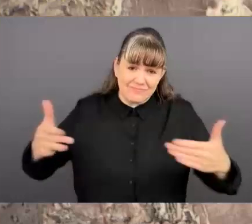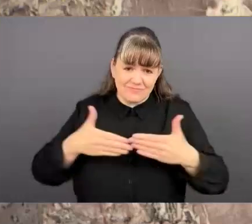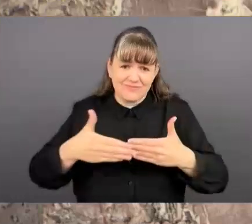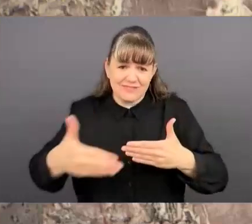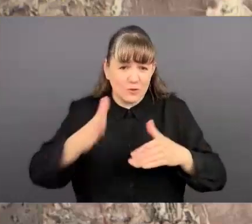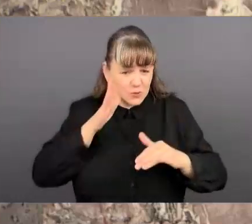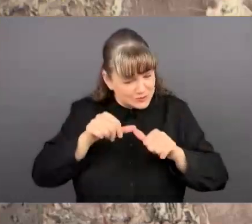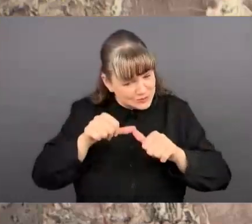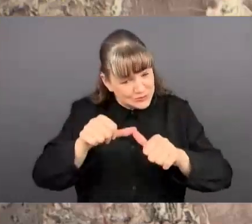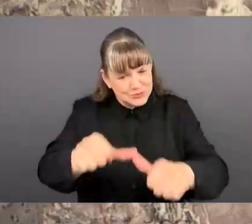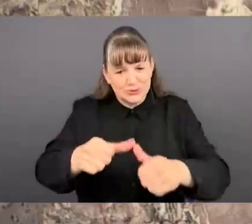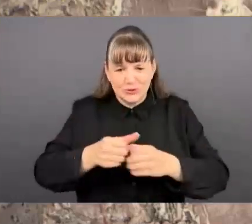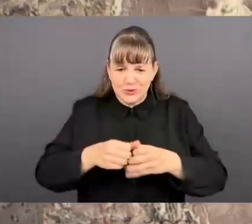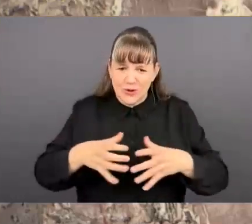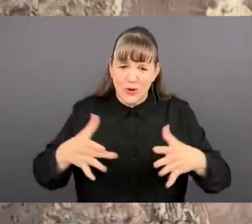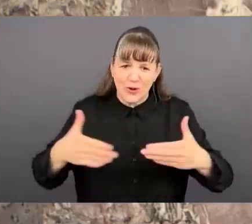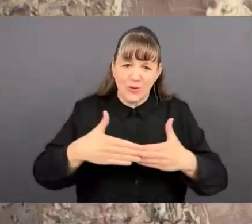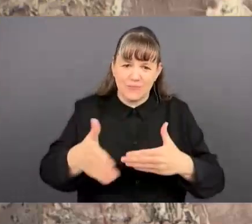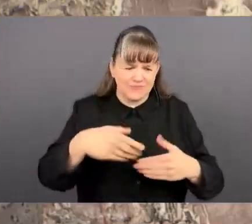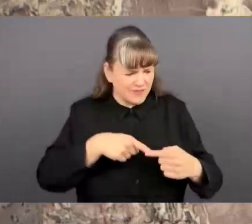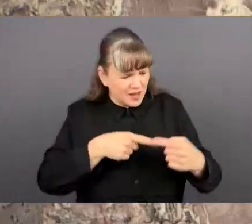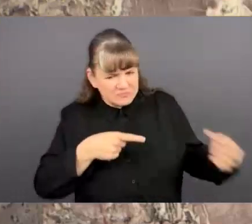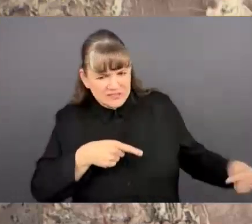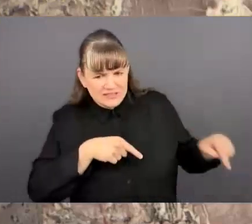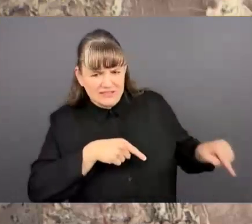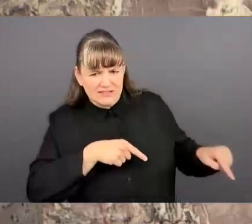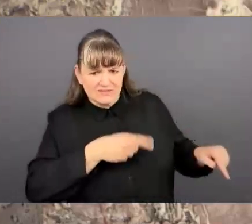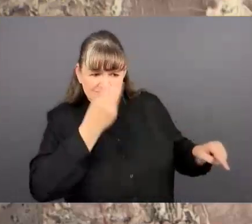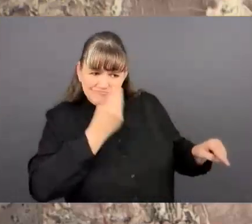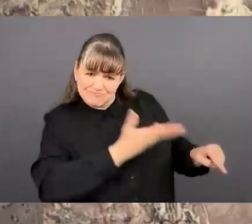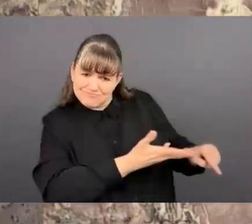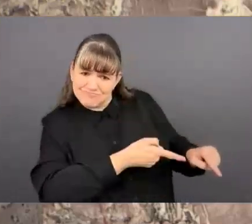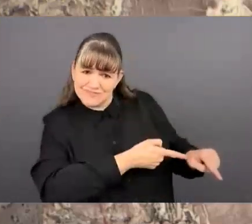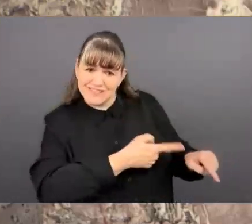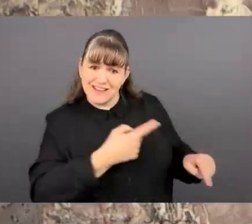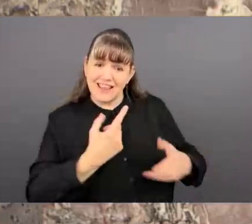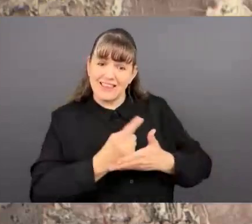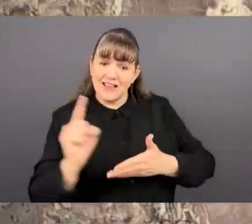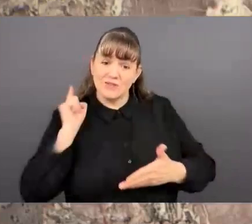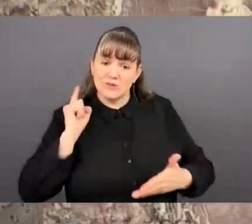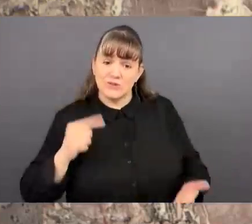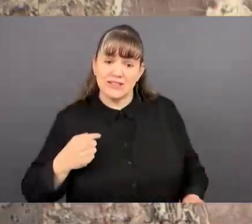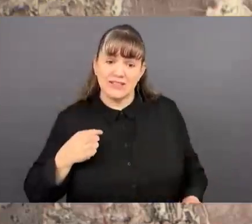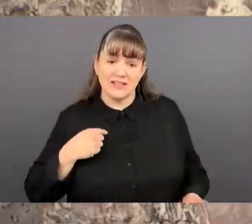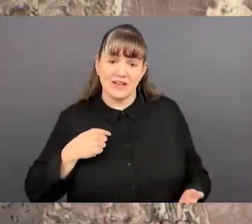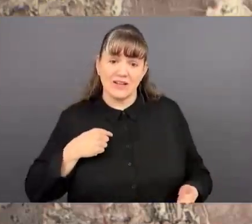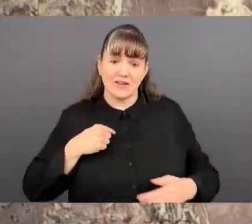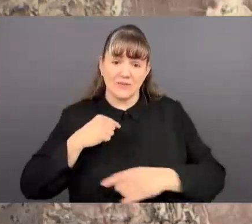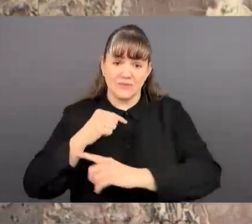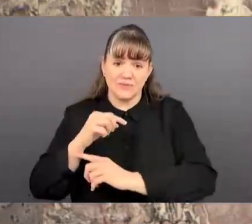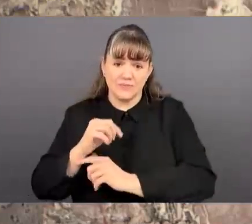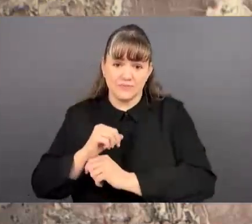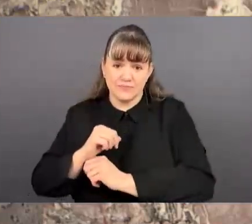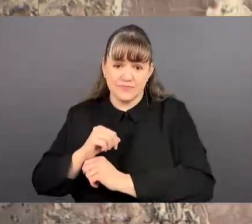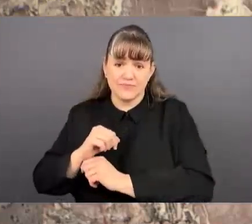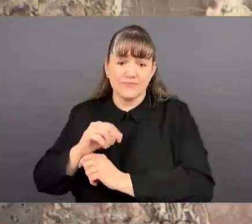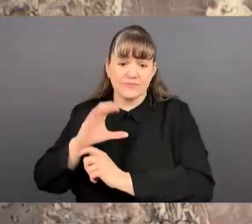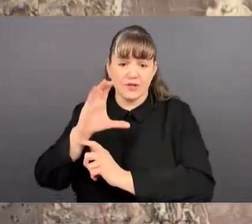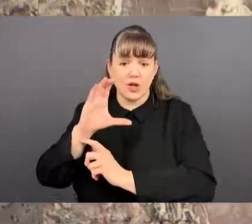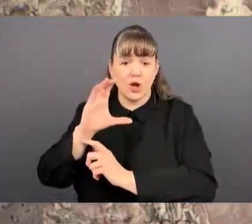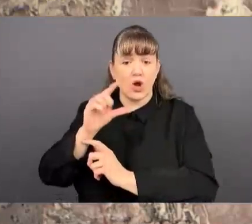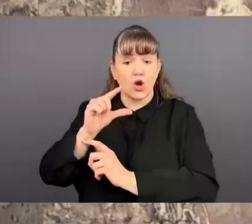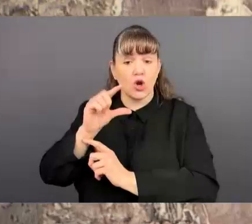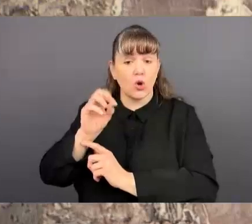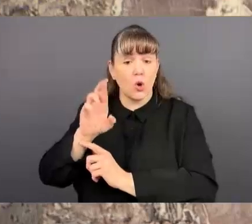really good news. Gorman Brothers investing $120 million to purchase the operation, the Weyerhaeuser